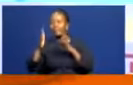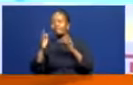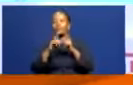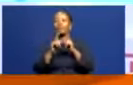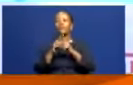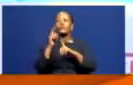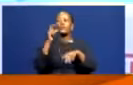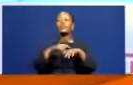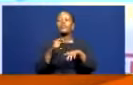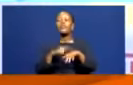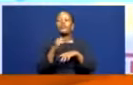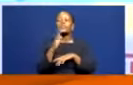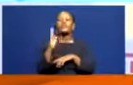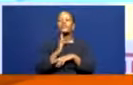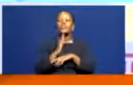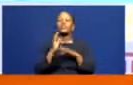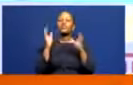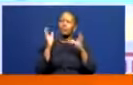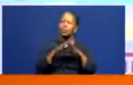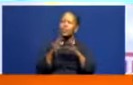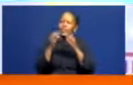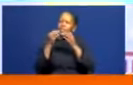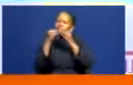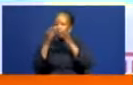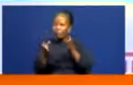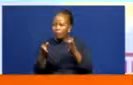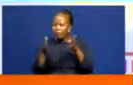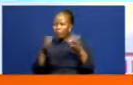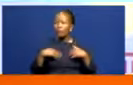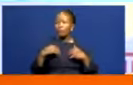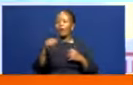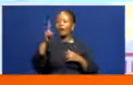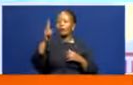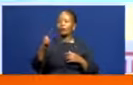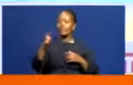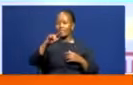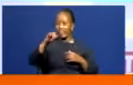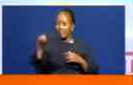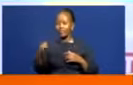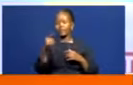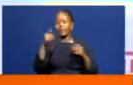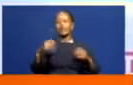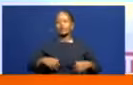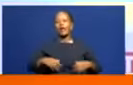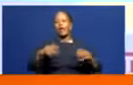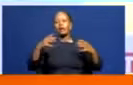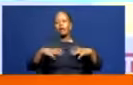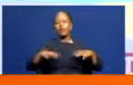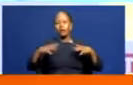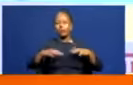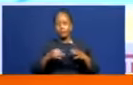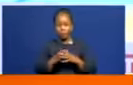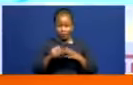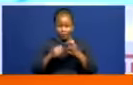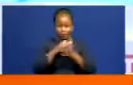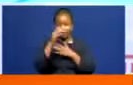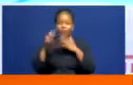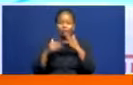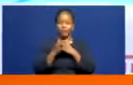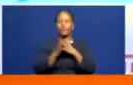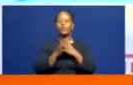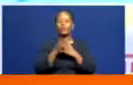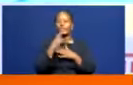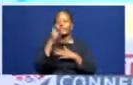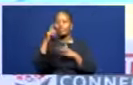our security agents were told that we shall have 20,000 young people, they were telling us that they needed